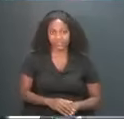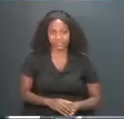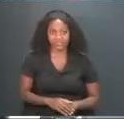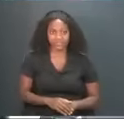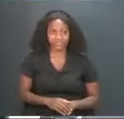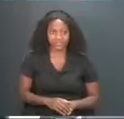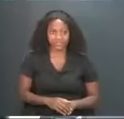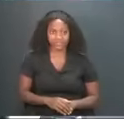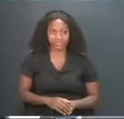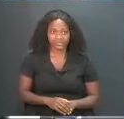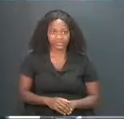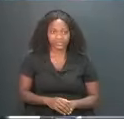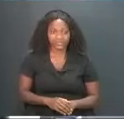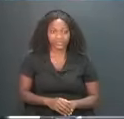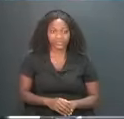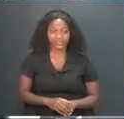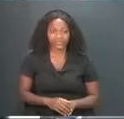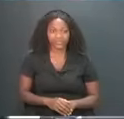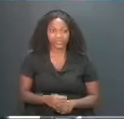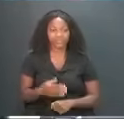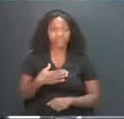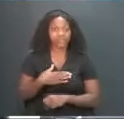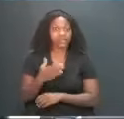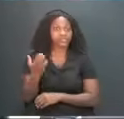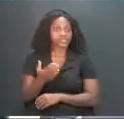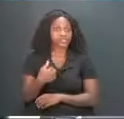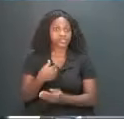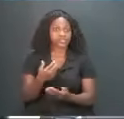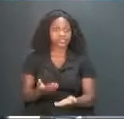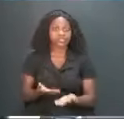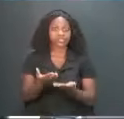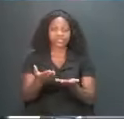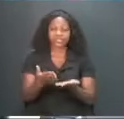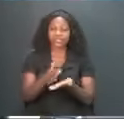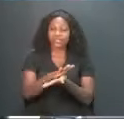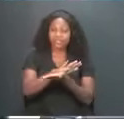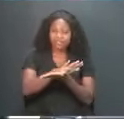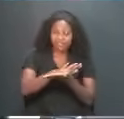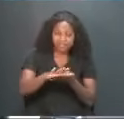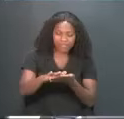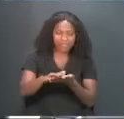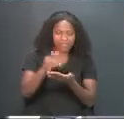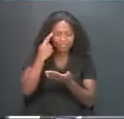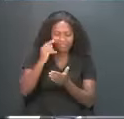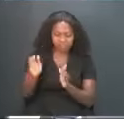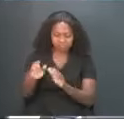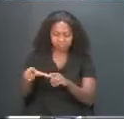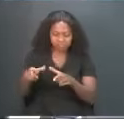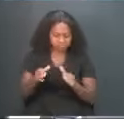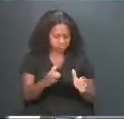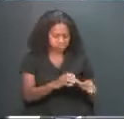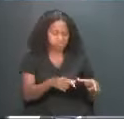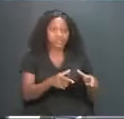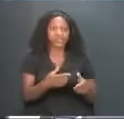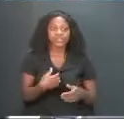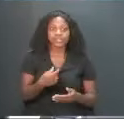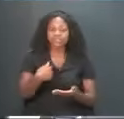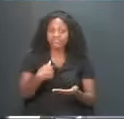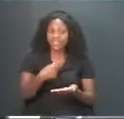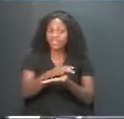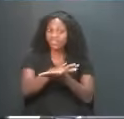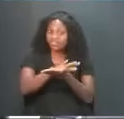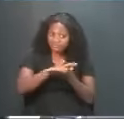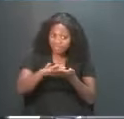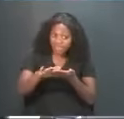I have, in my presentation to you, been fair to both sides. I have really, in